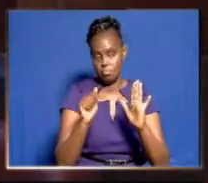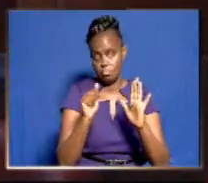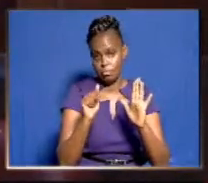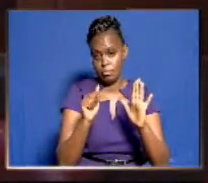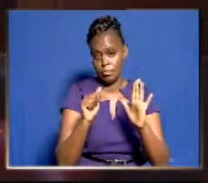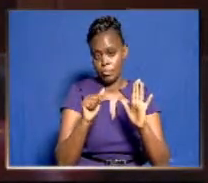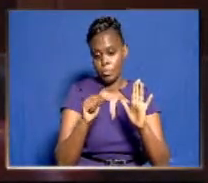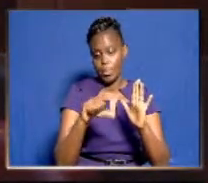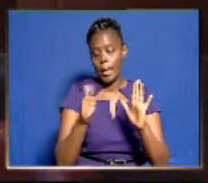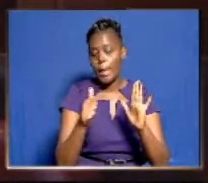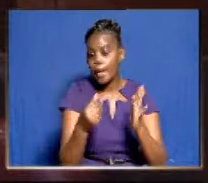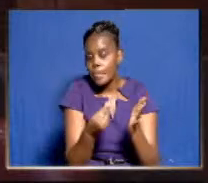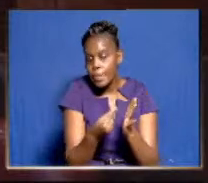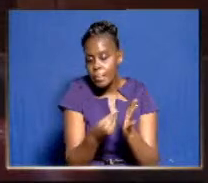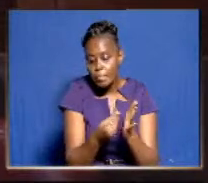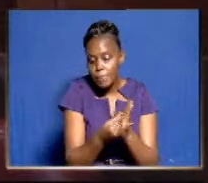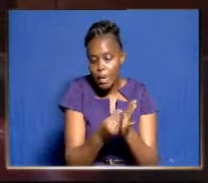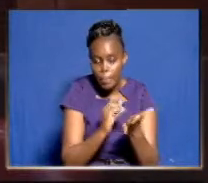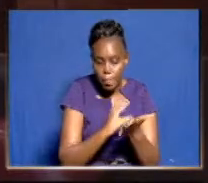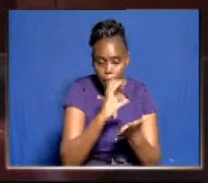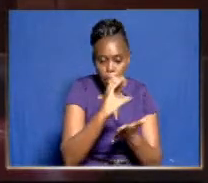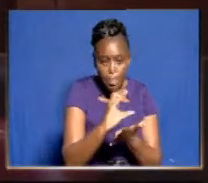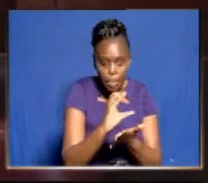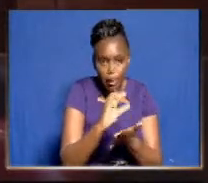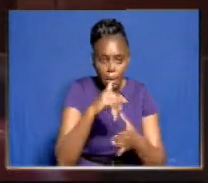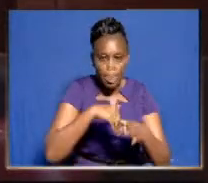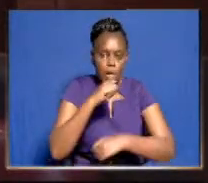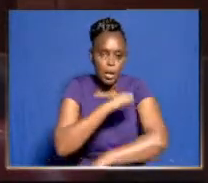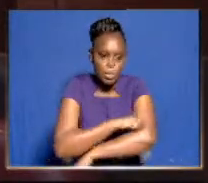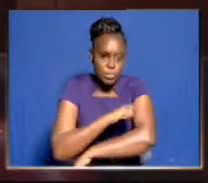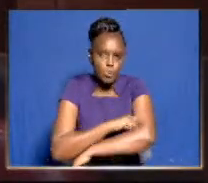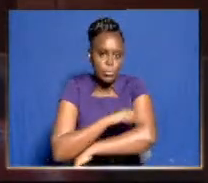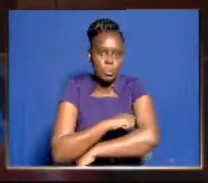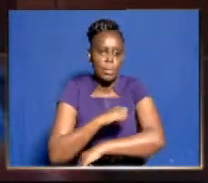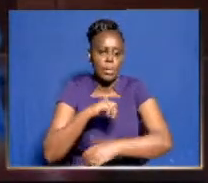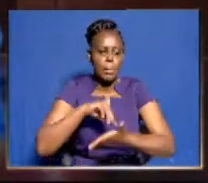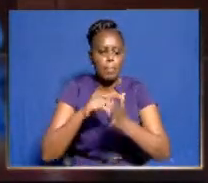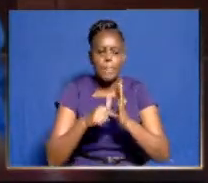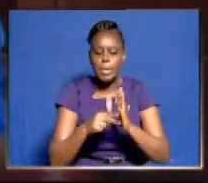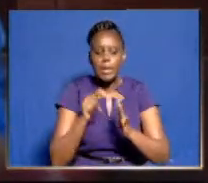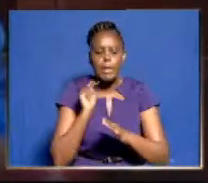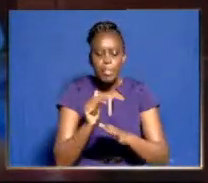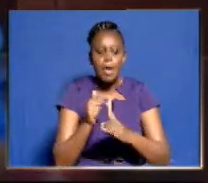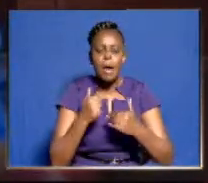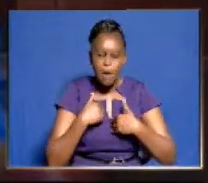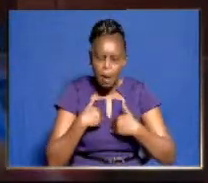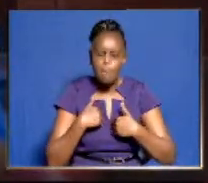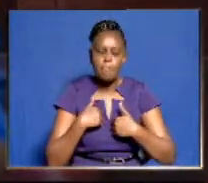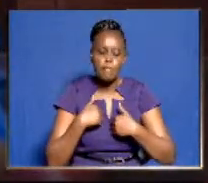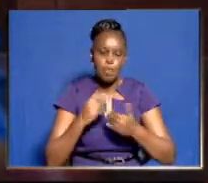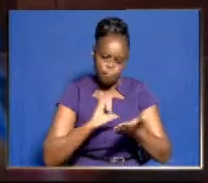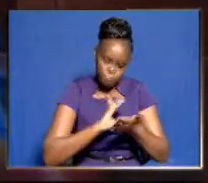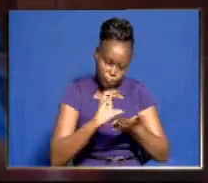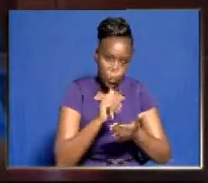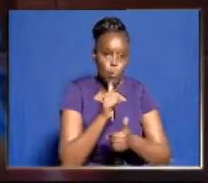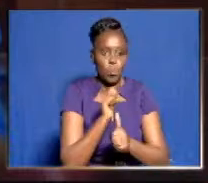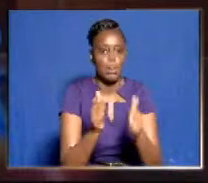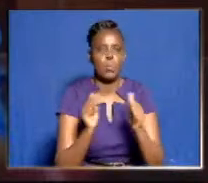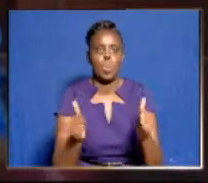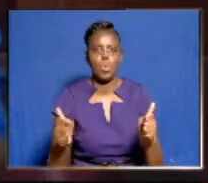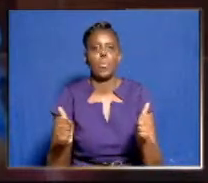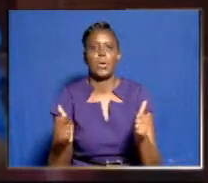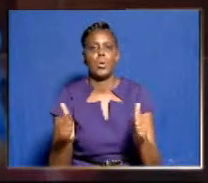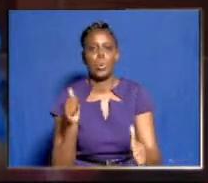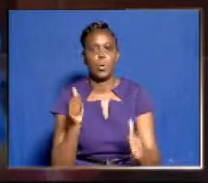any capitation that goes to schools rules out any ghost students, so that we have the money that is going for capitation